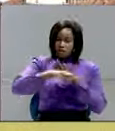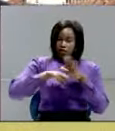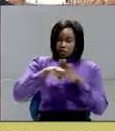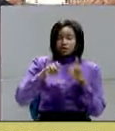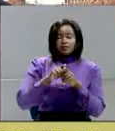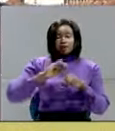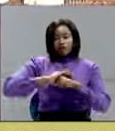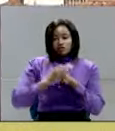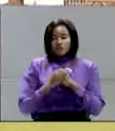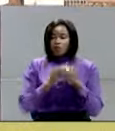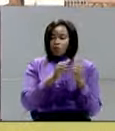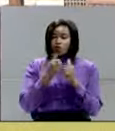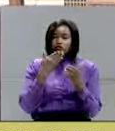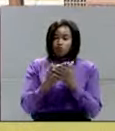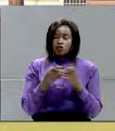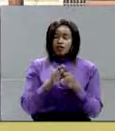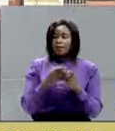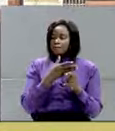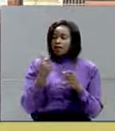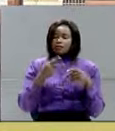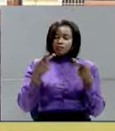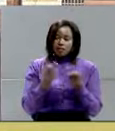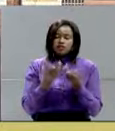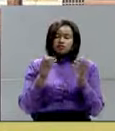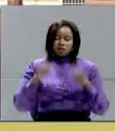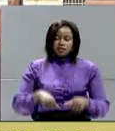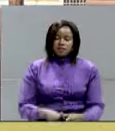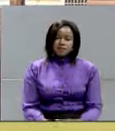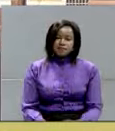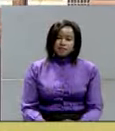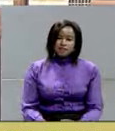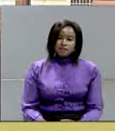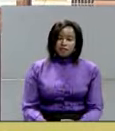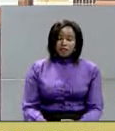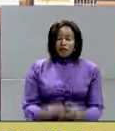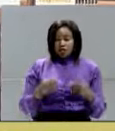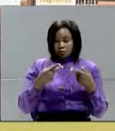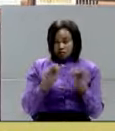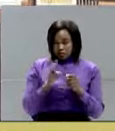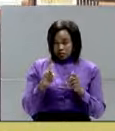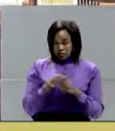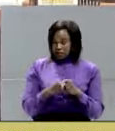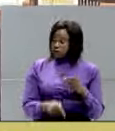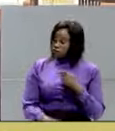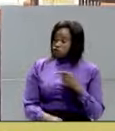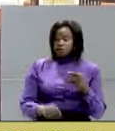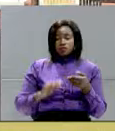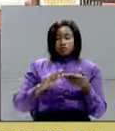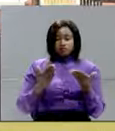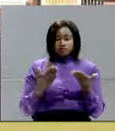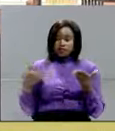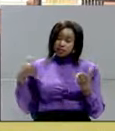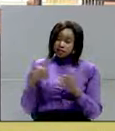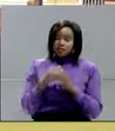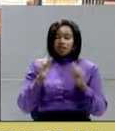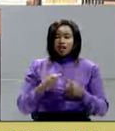with the good and best facilities you can get. So a facility like this will come a long way to